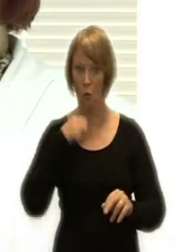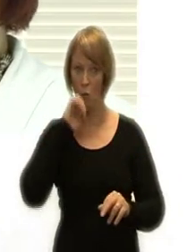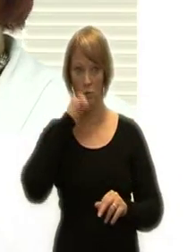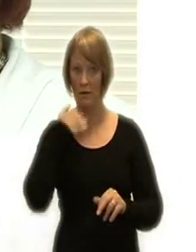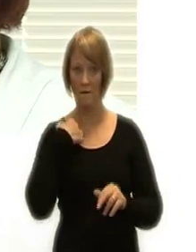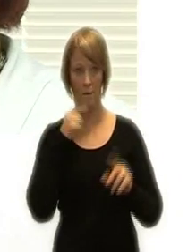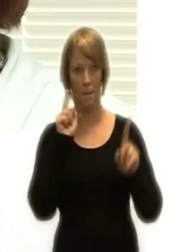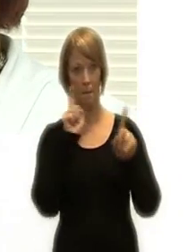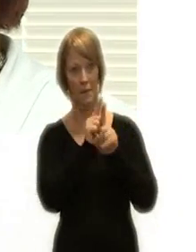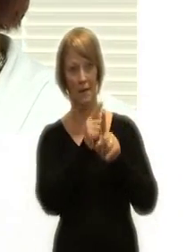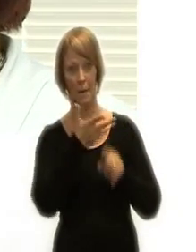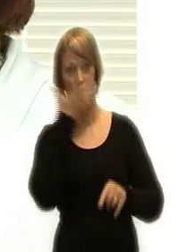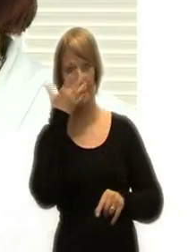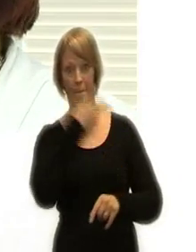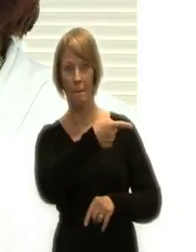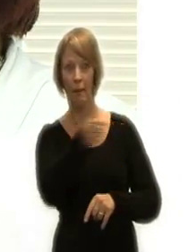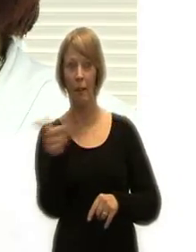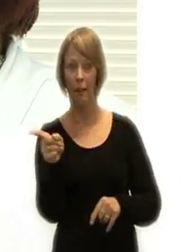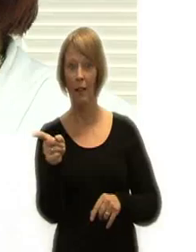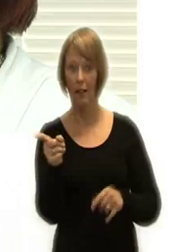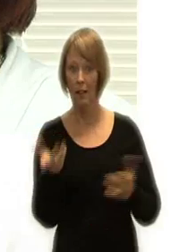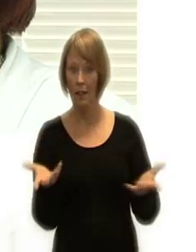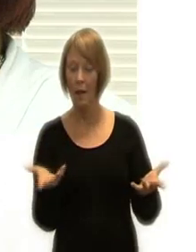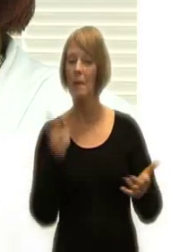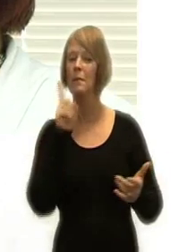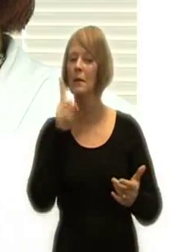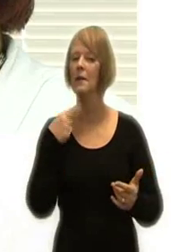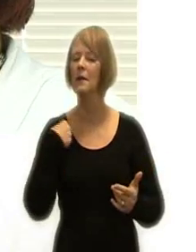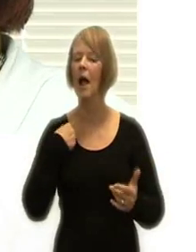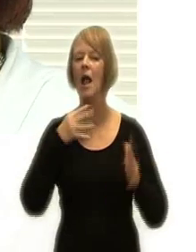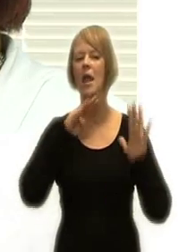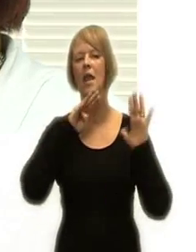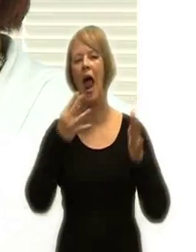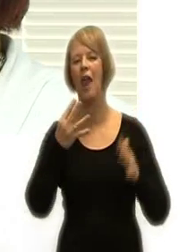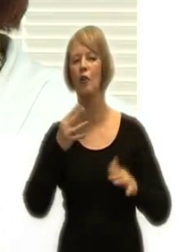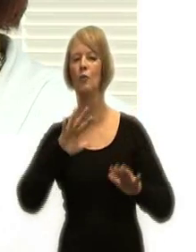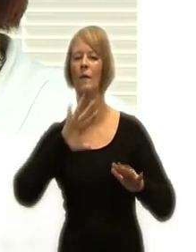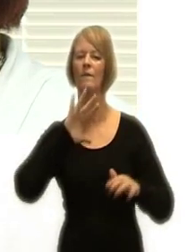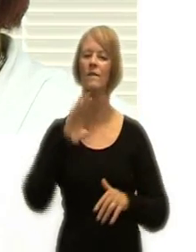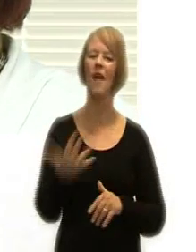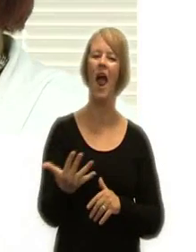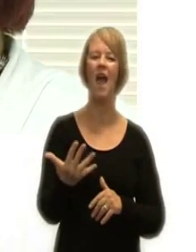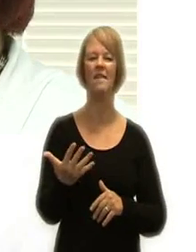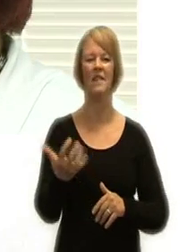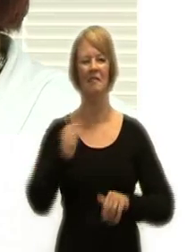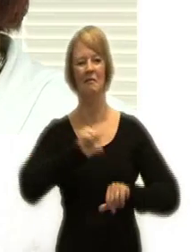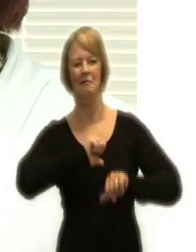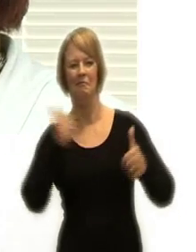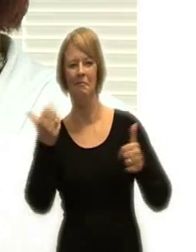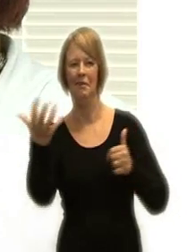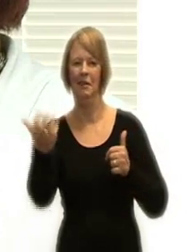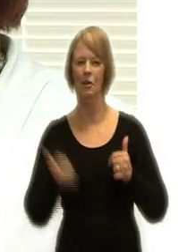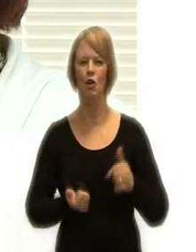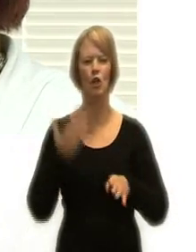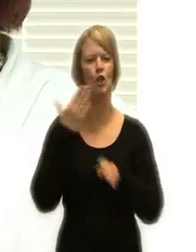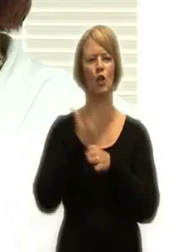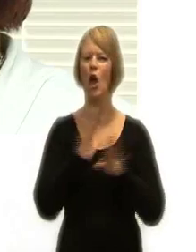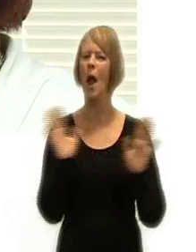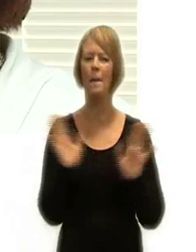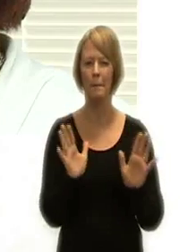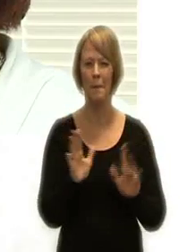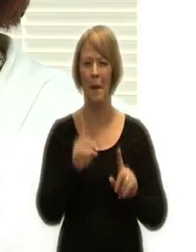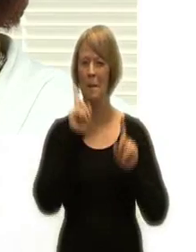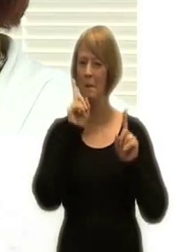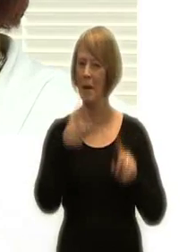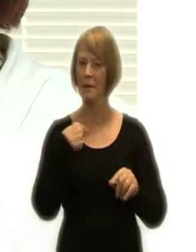I wouldn't have met the people that I've met. And even though I haven't had the classic well-paid 9-to-5 job,